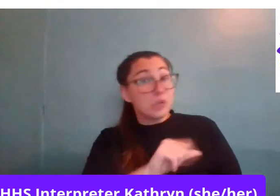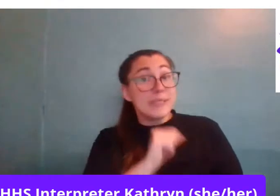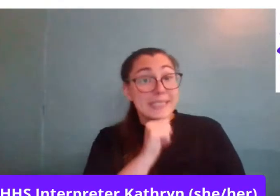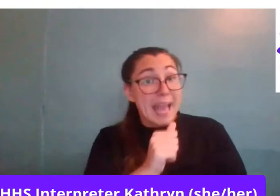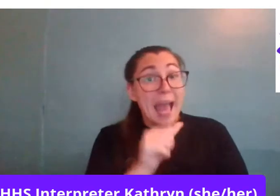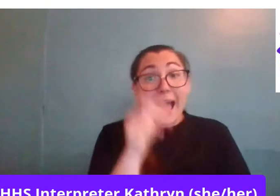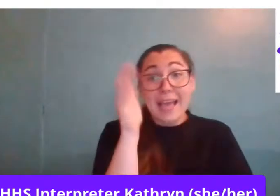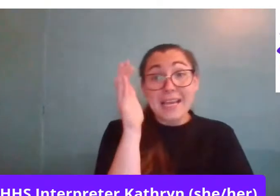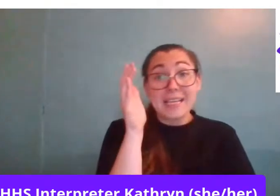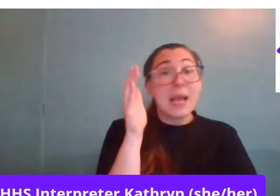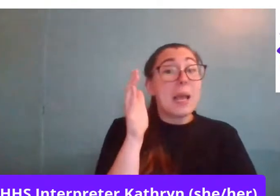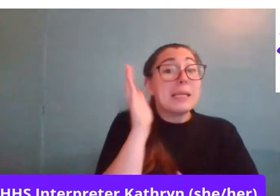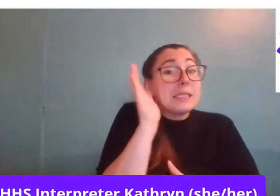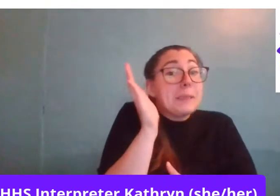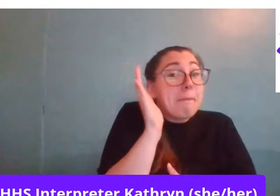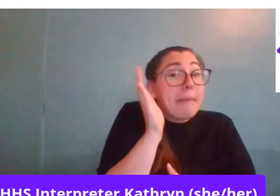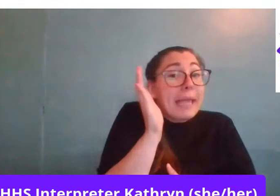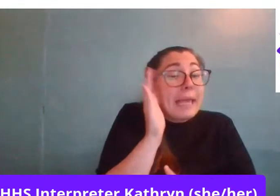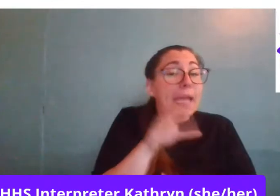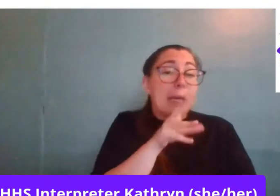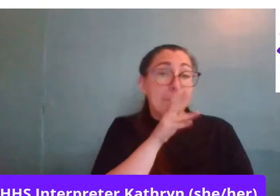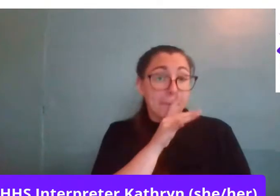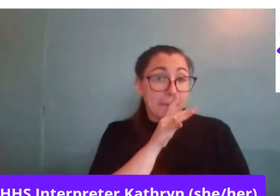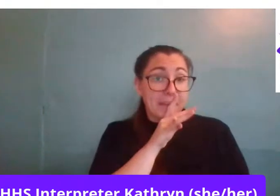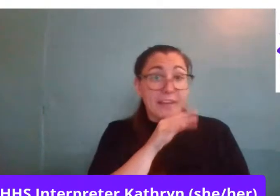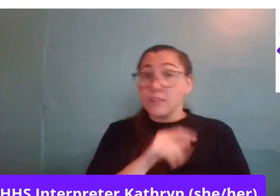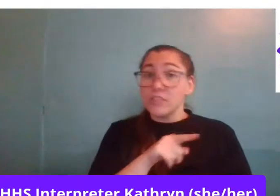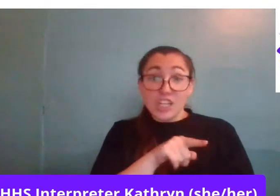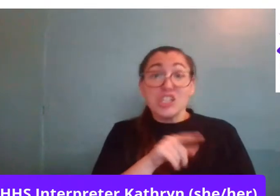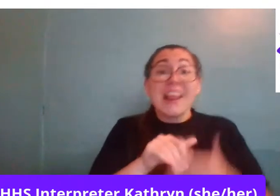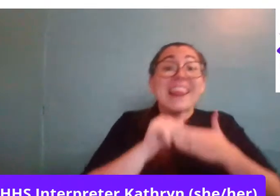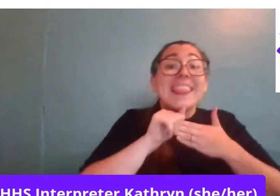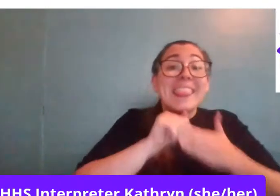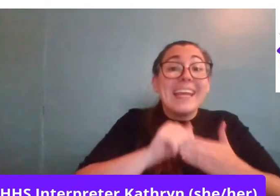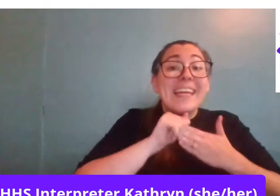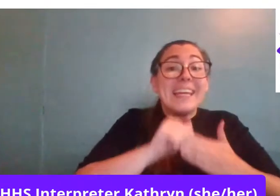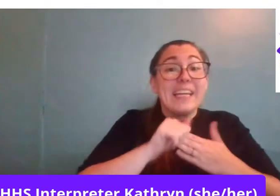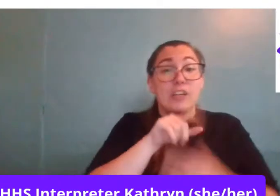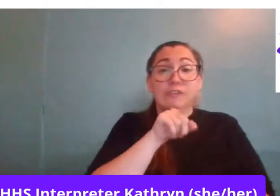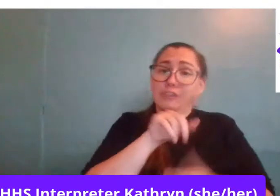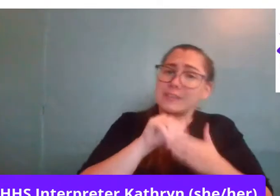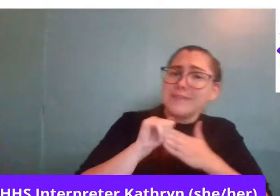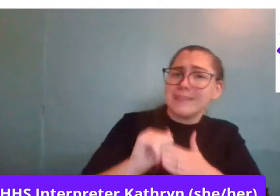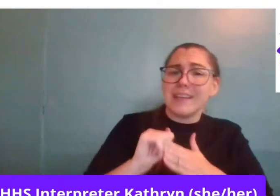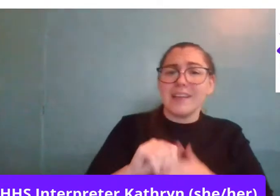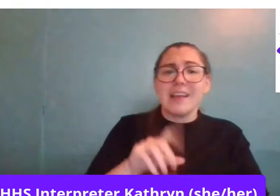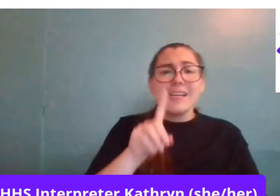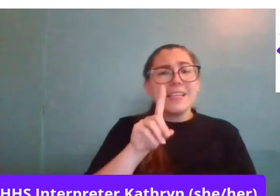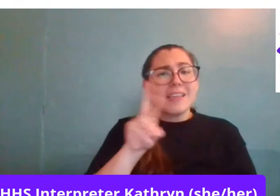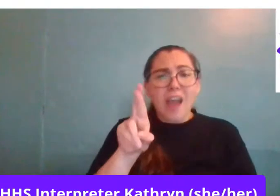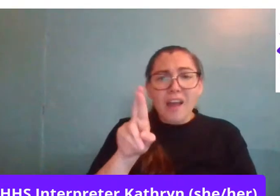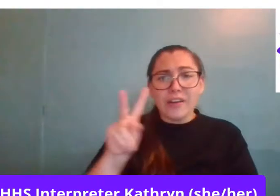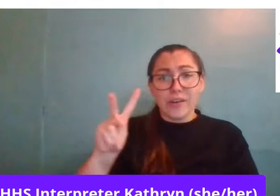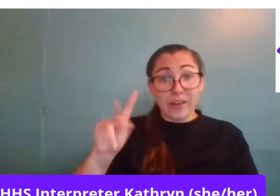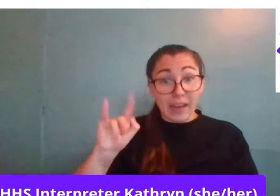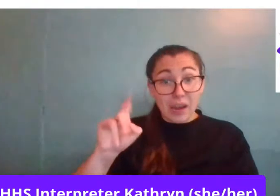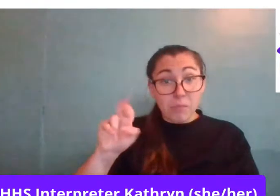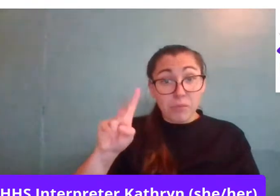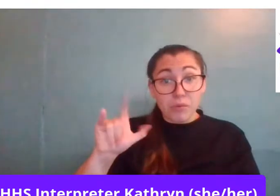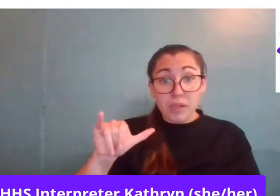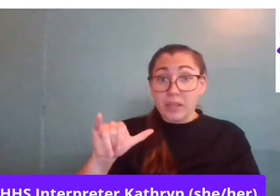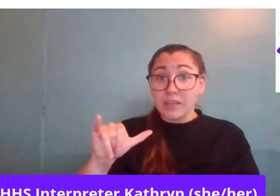video. Because Dr. Kimberly, continues to